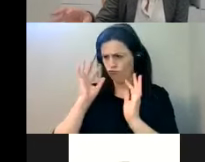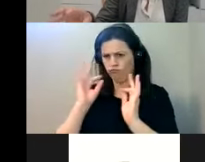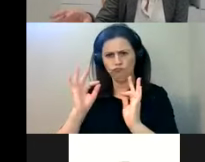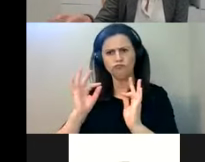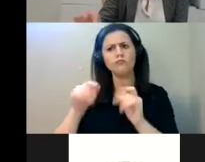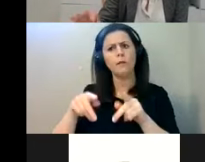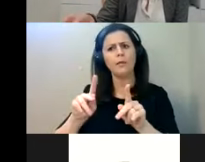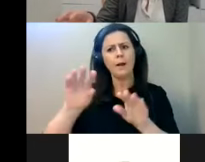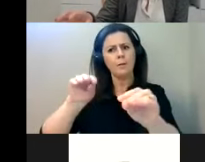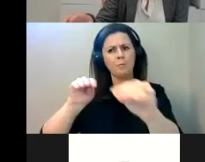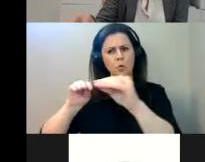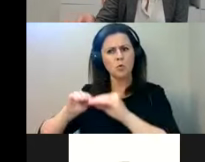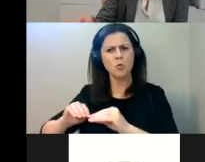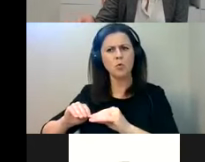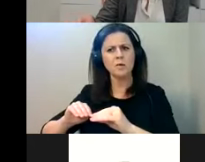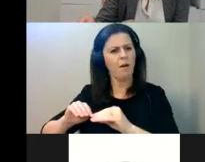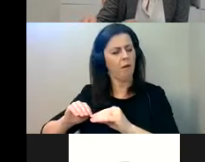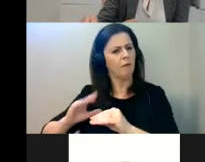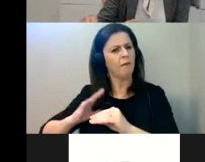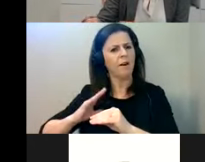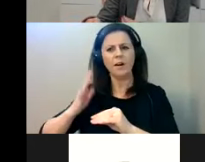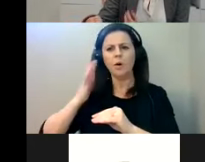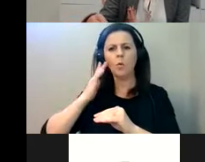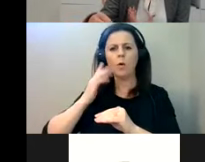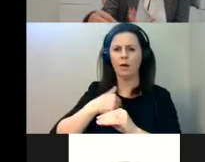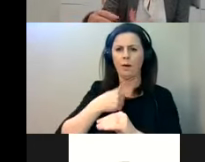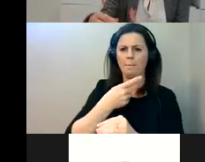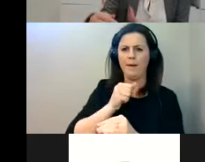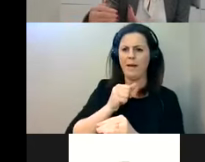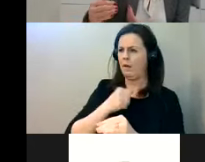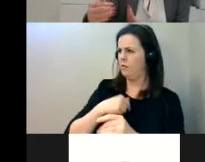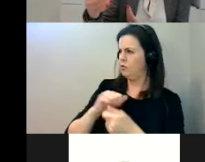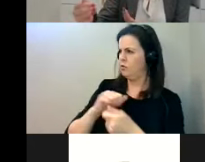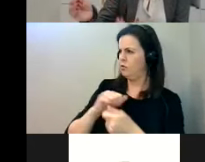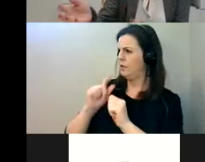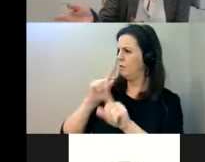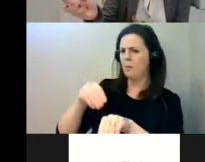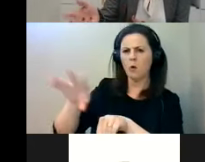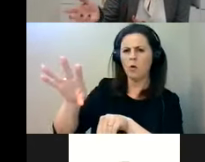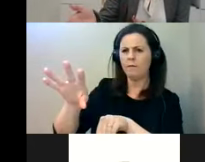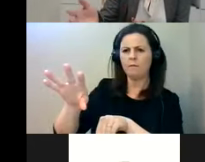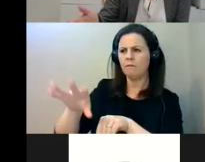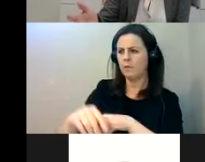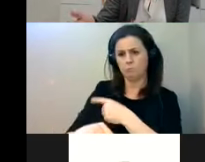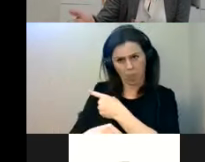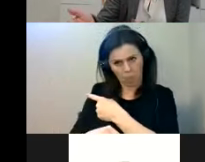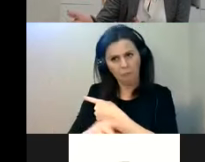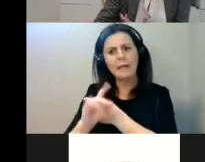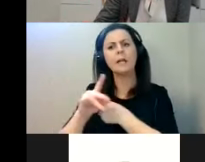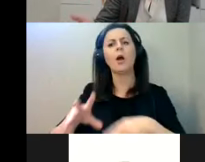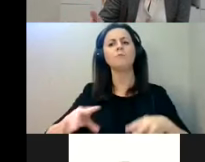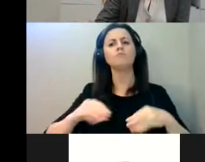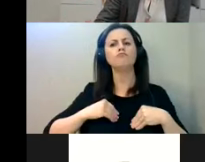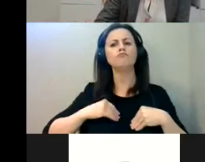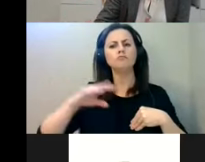you trying to change the status quo? If there was a conscientious decision to allow that person to live there,